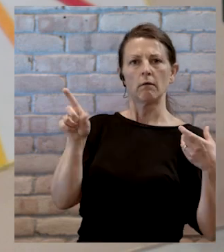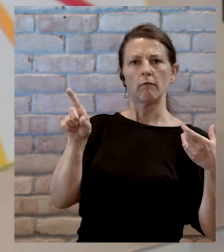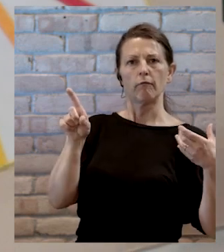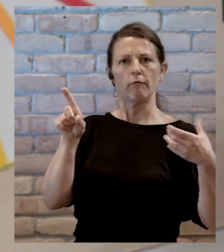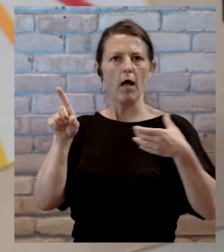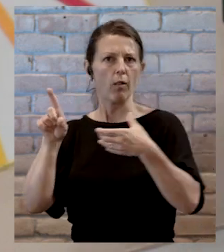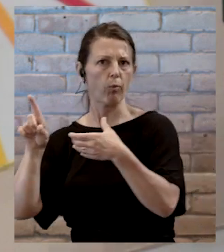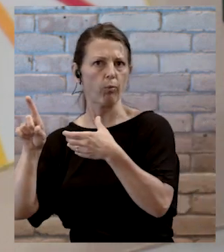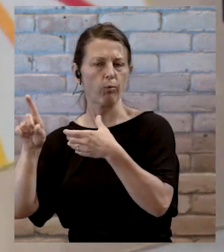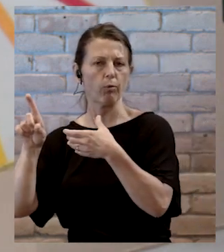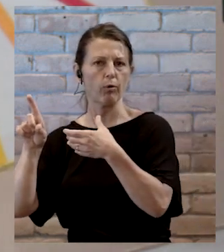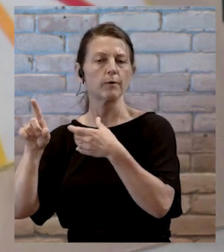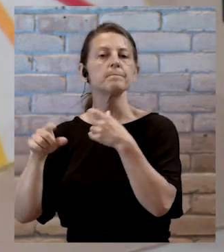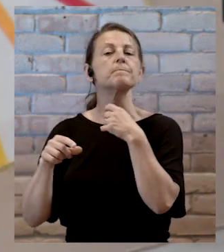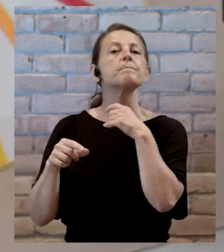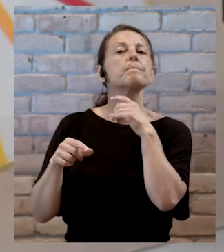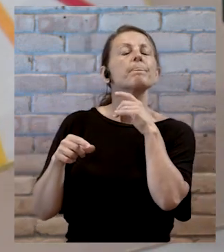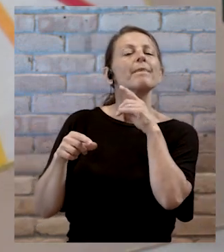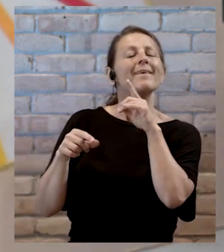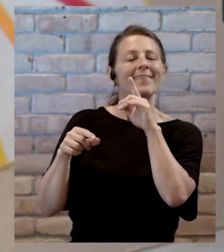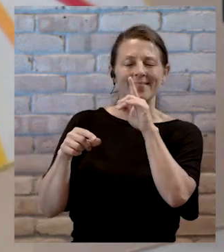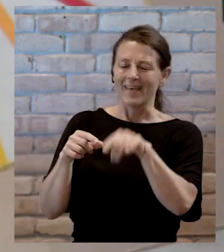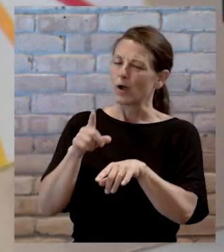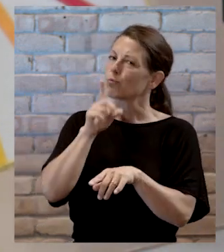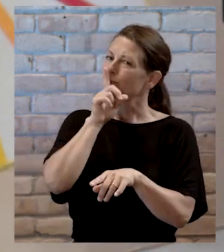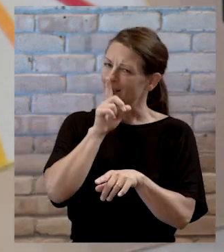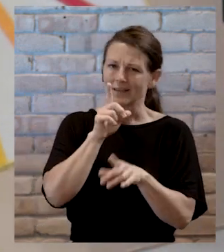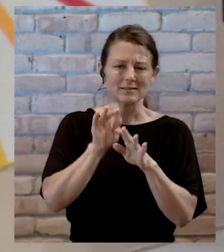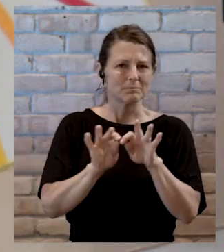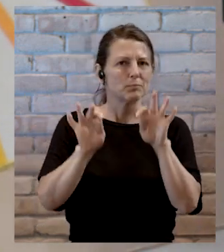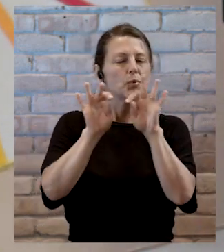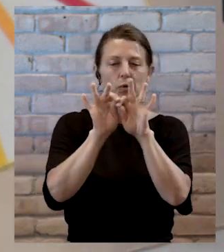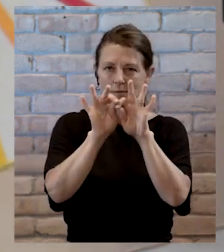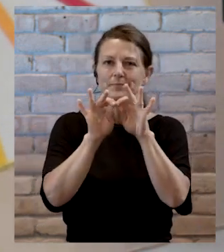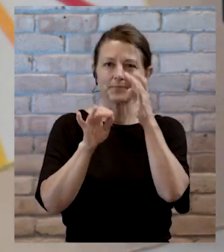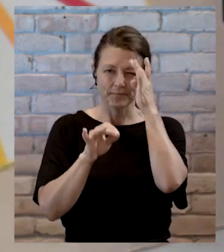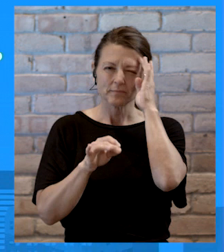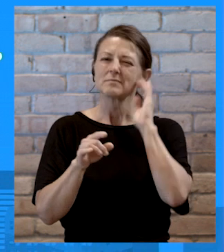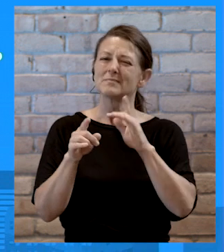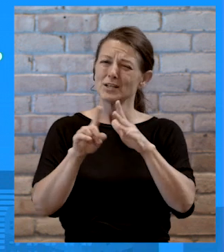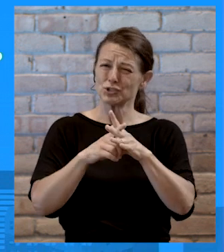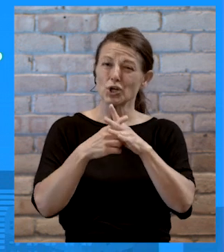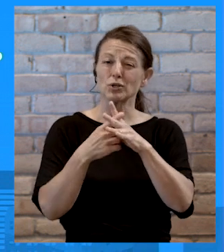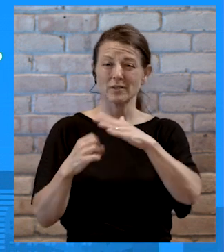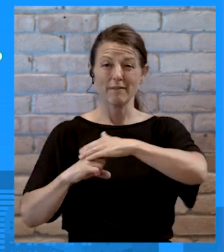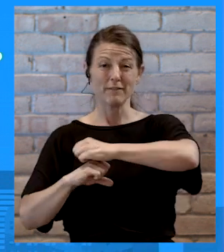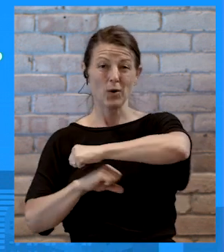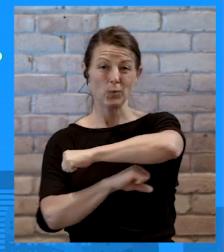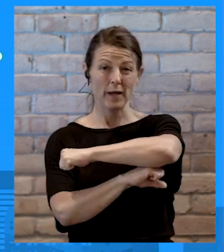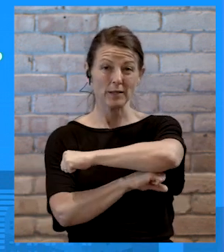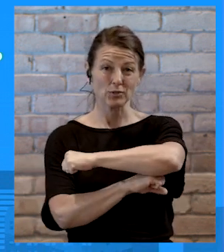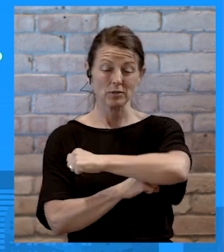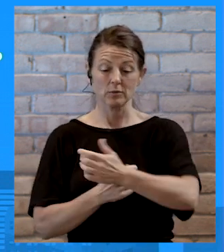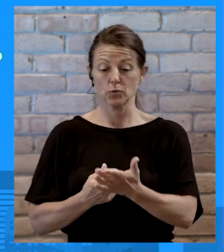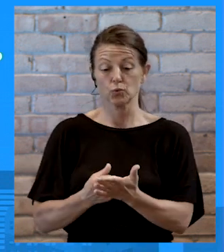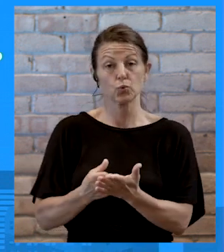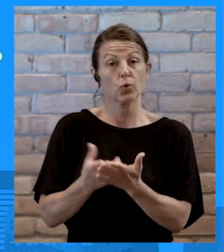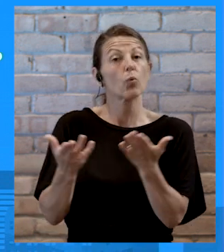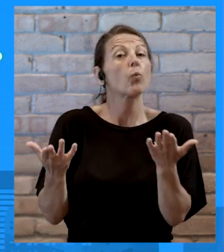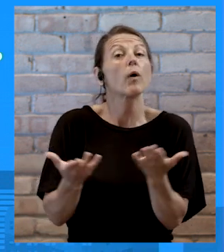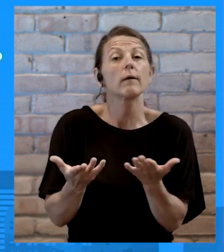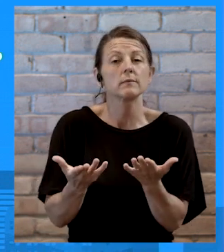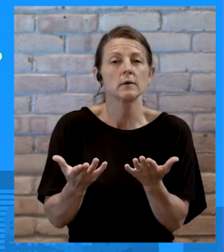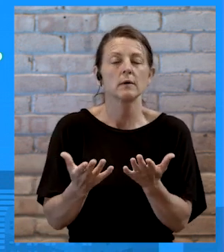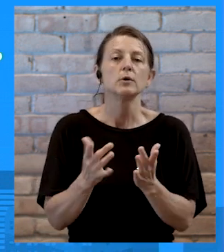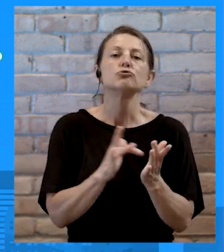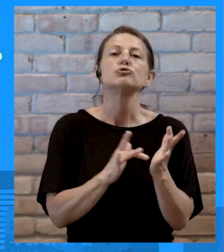And friends, that progression is so important because it starts and the foundation is this truth. That